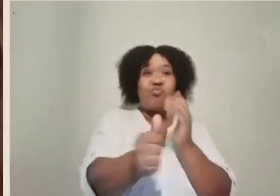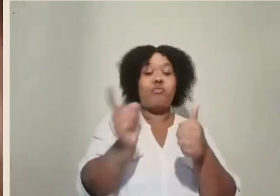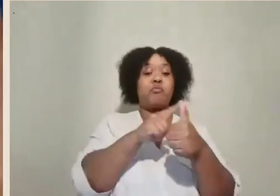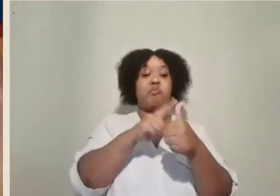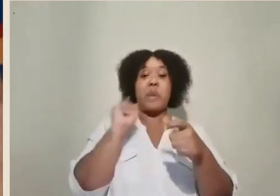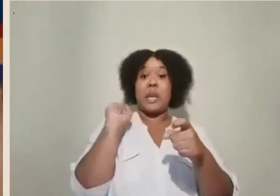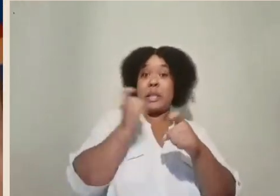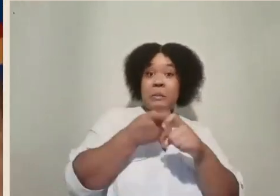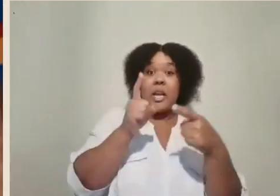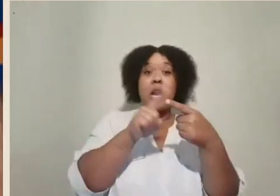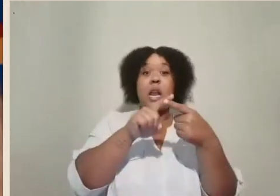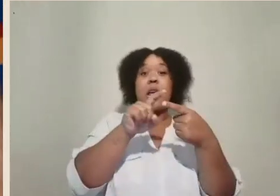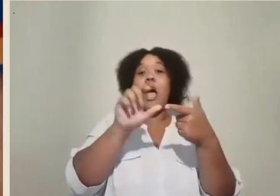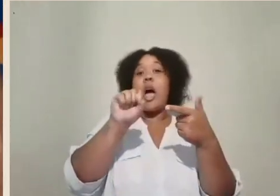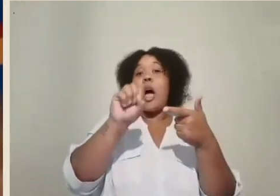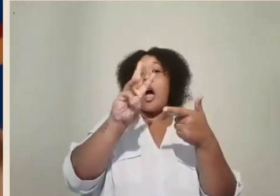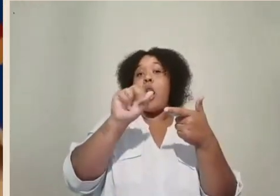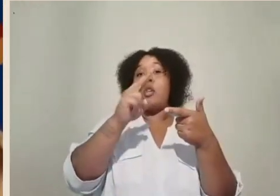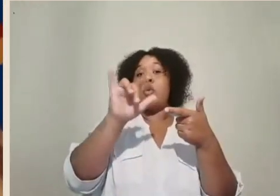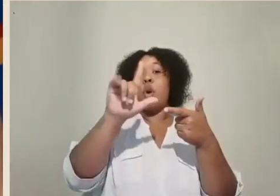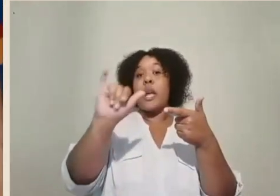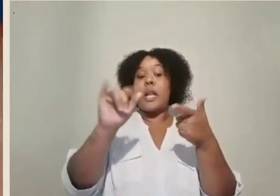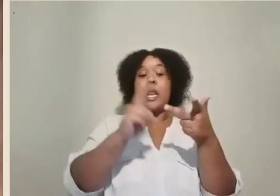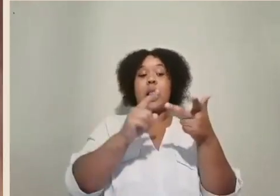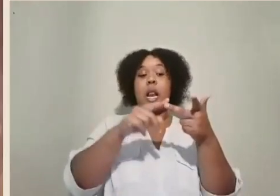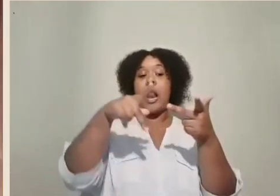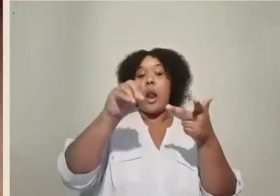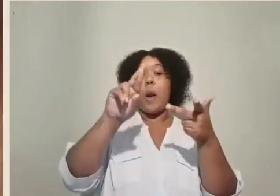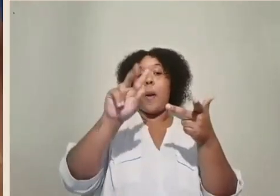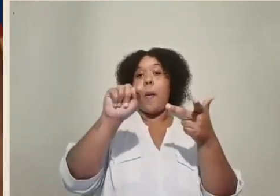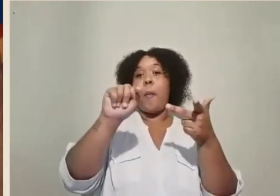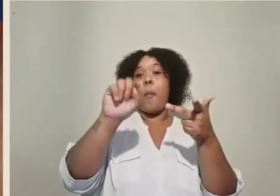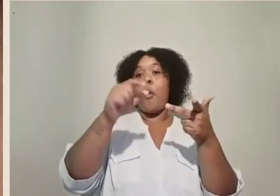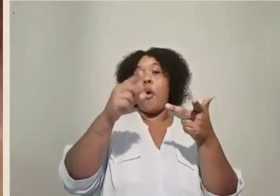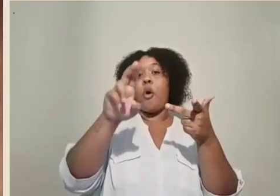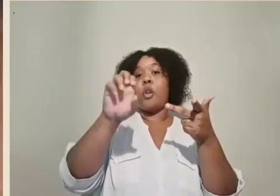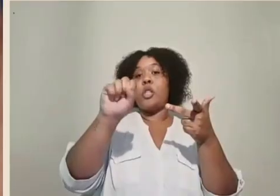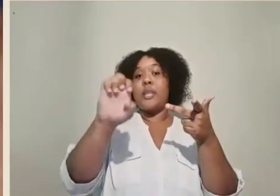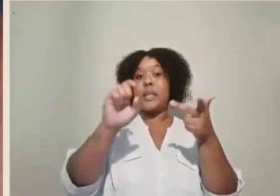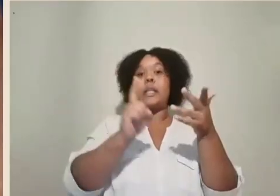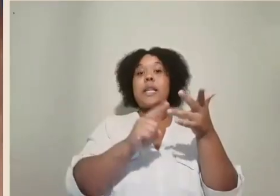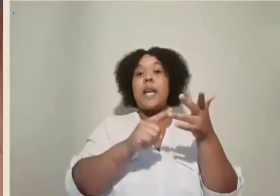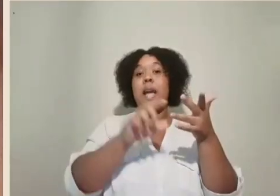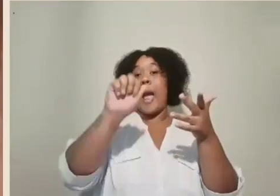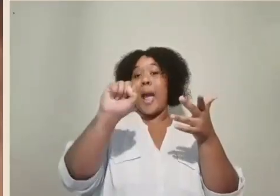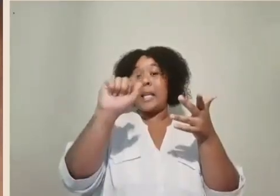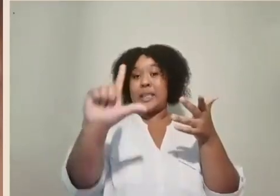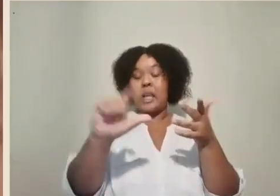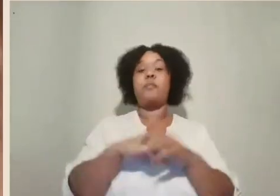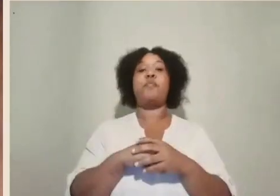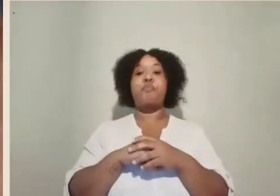Spanish, Swahili, Portuguese, and American Sign Language. Besides his love for